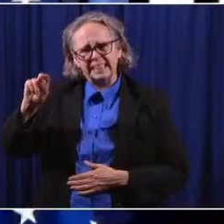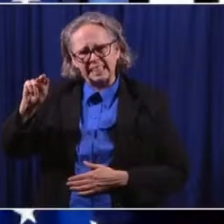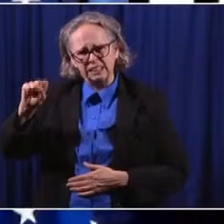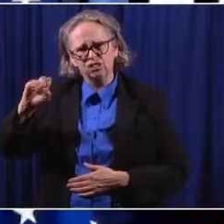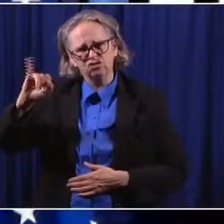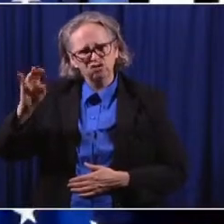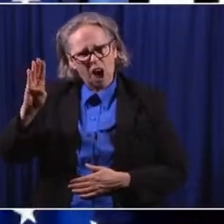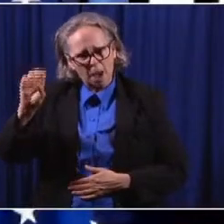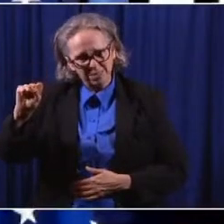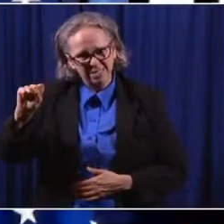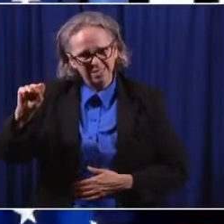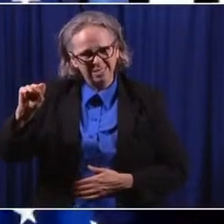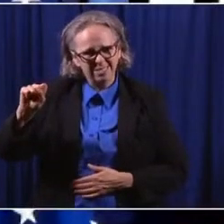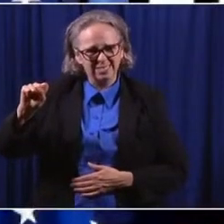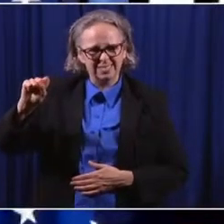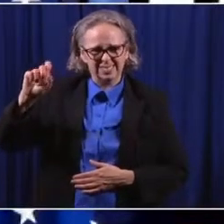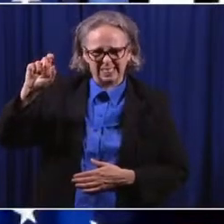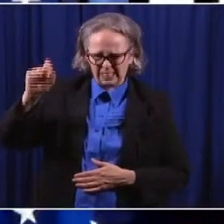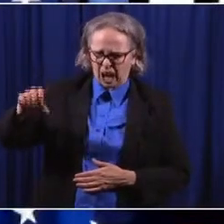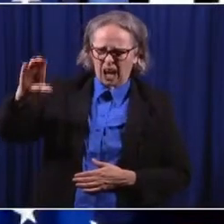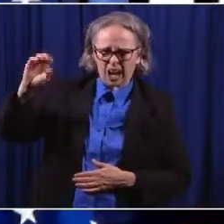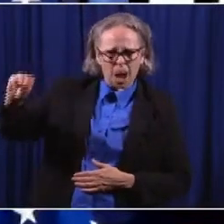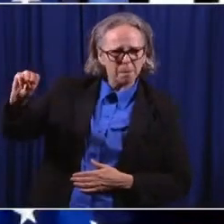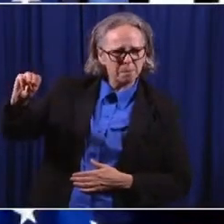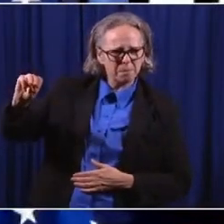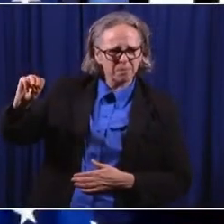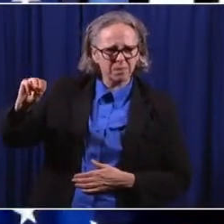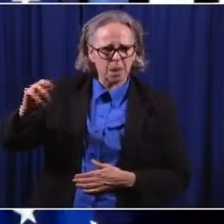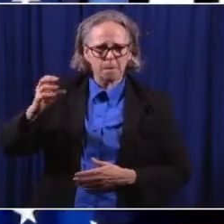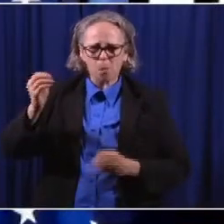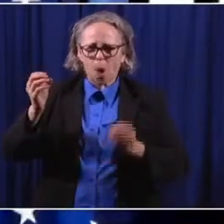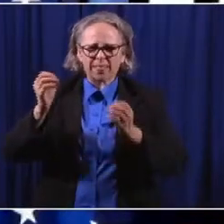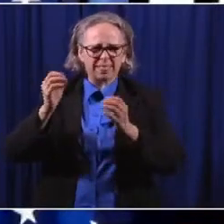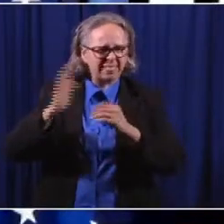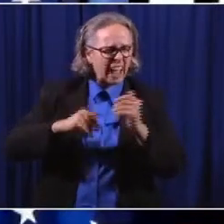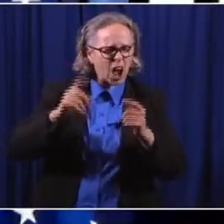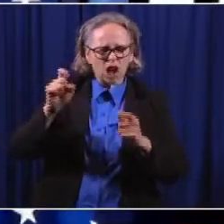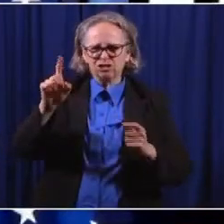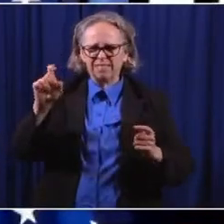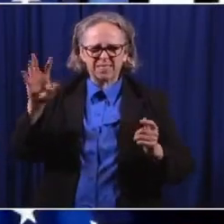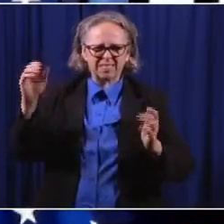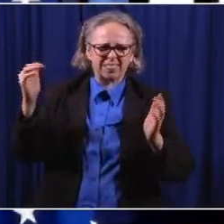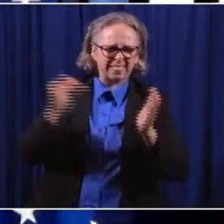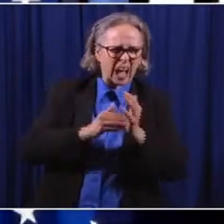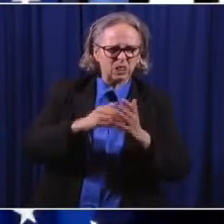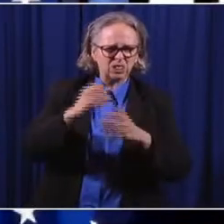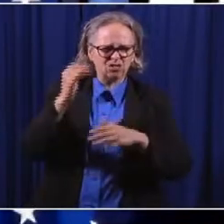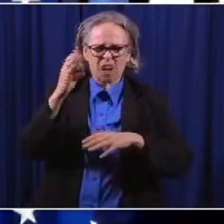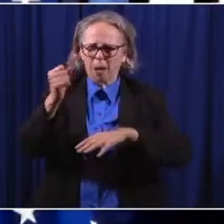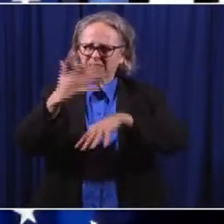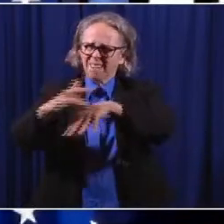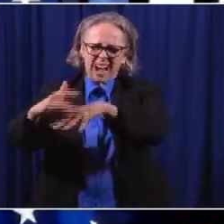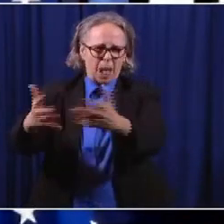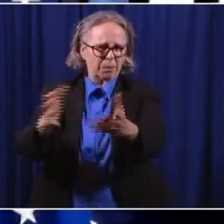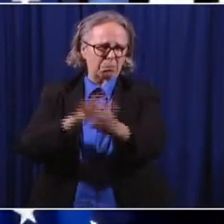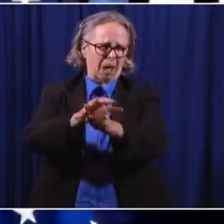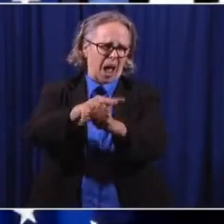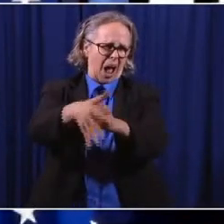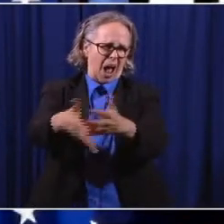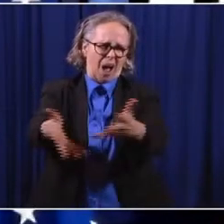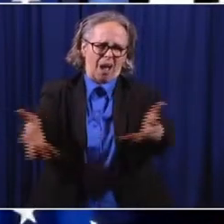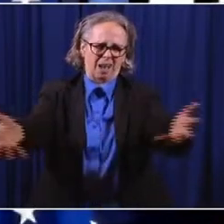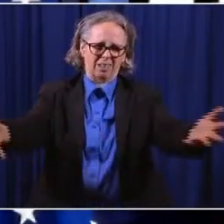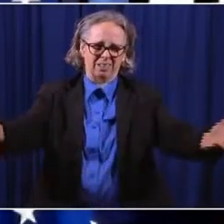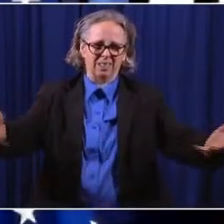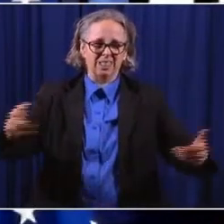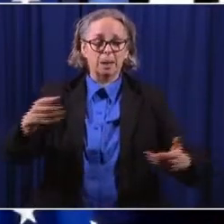available at ohiomeansjobs.com. More than 70,000 of those pay $50,000 or more a year. So